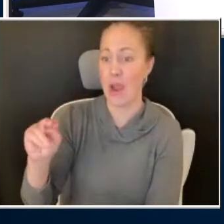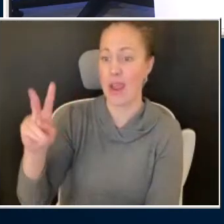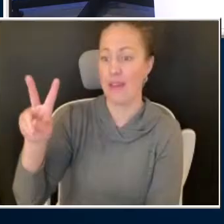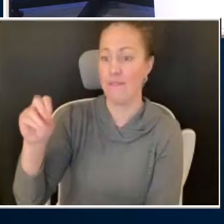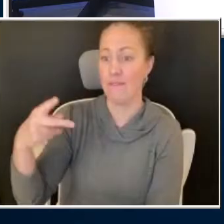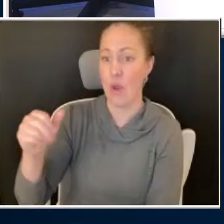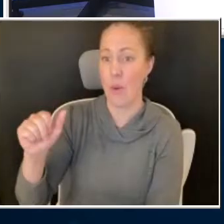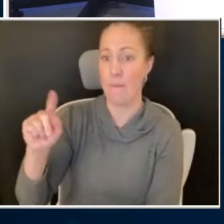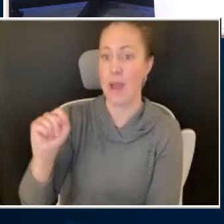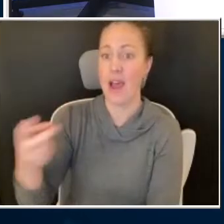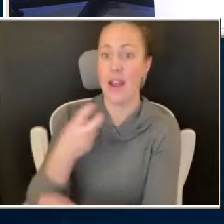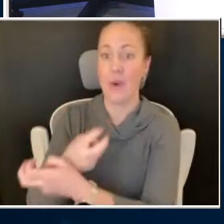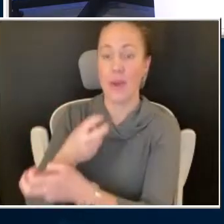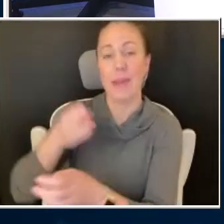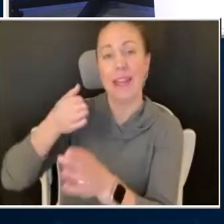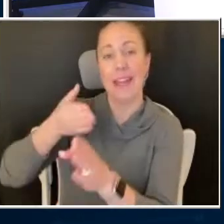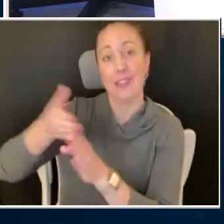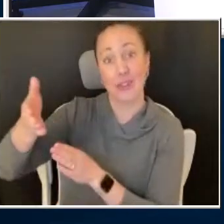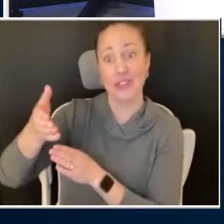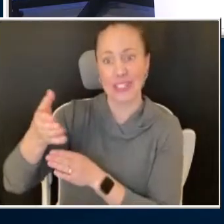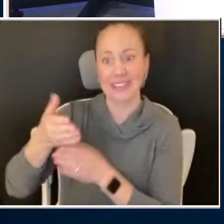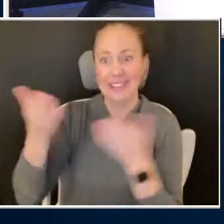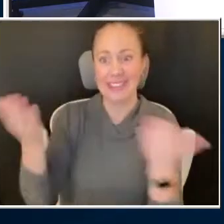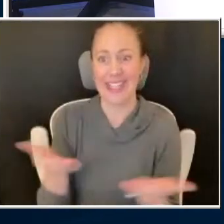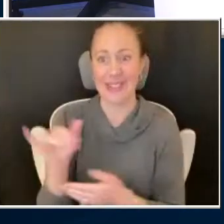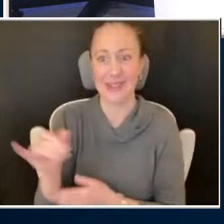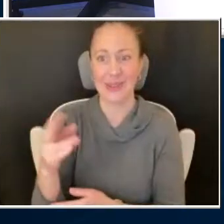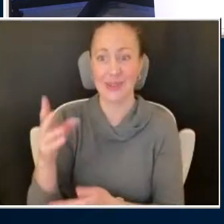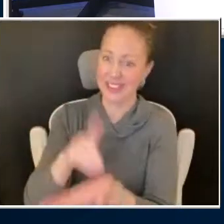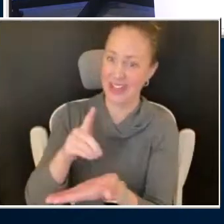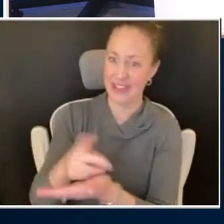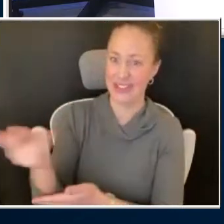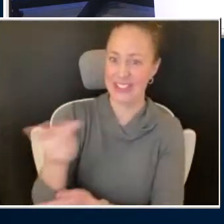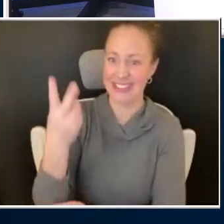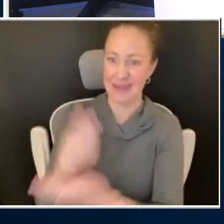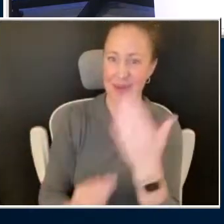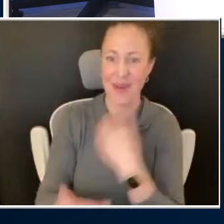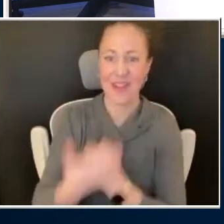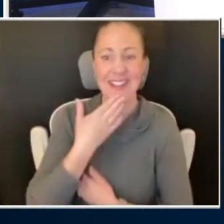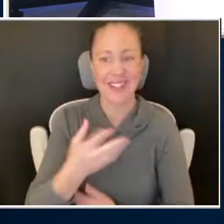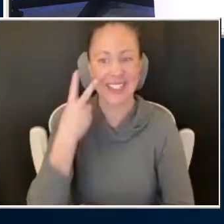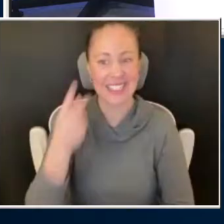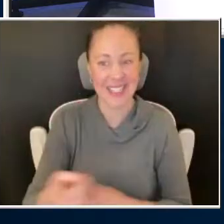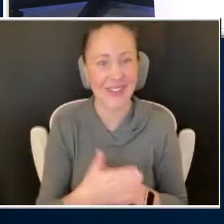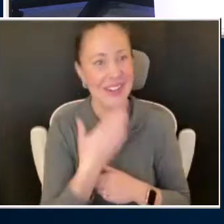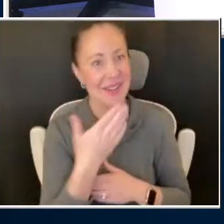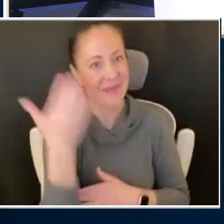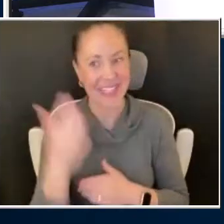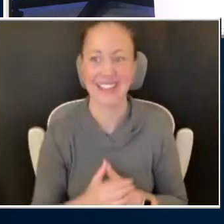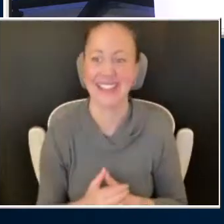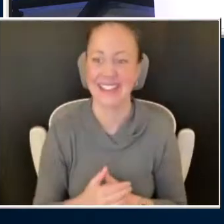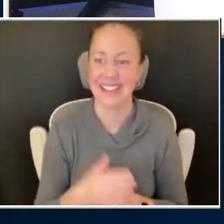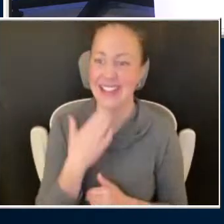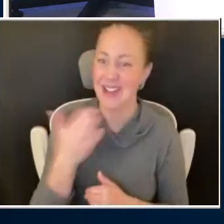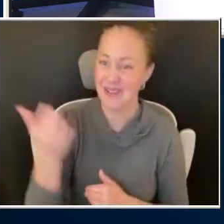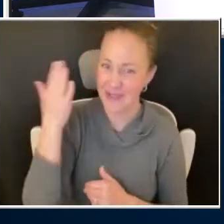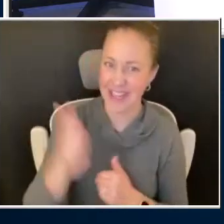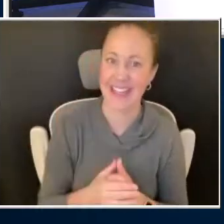with the health system as well. Doctors Vopot, good to see you both. Good morning. Hi, how are